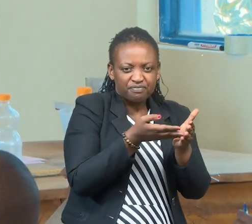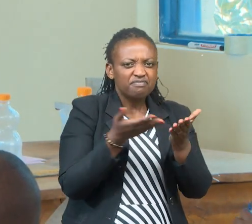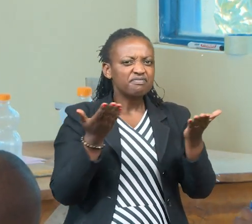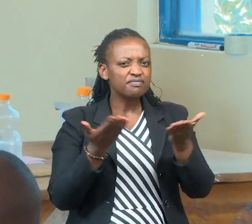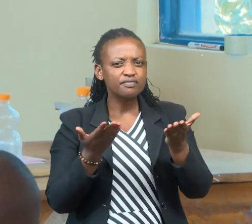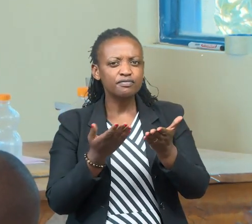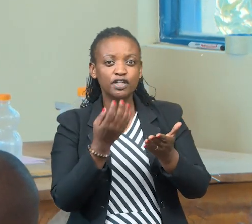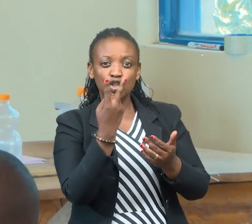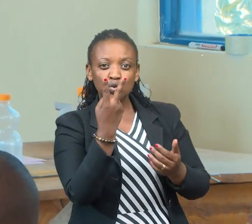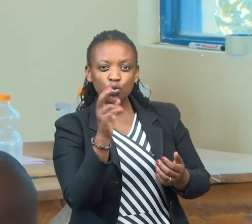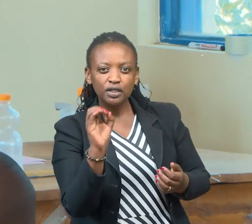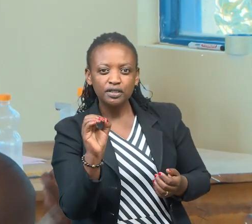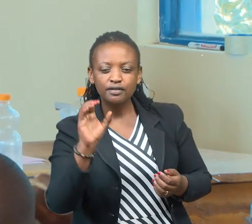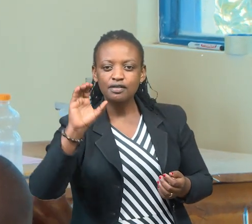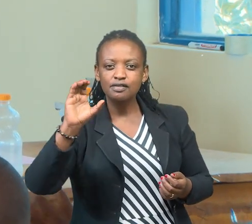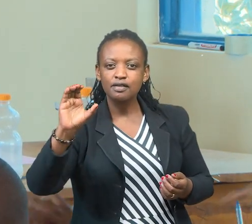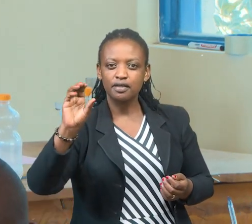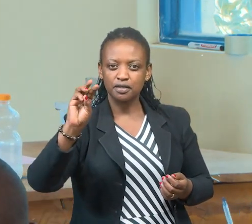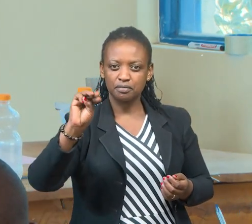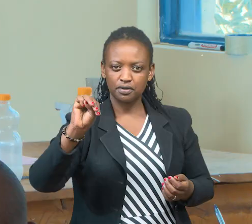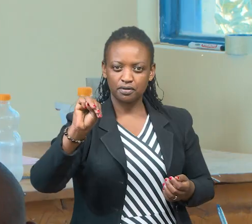is 20